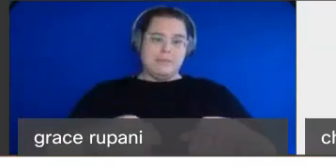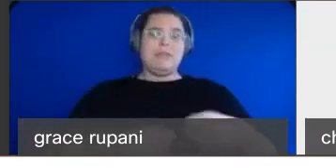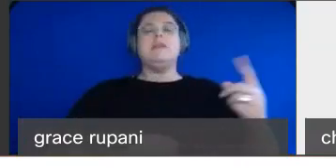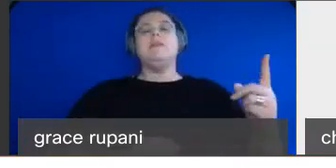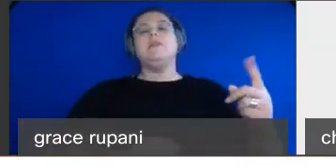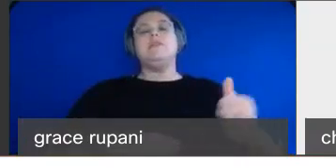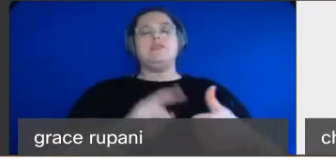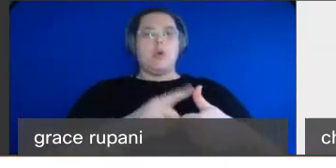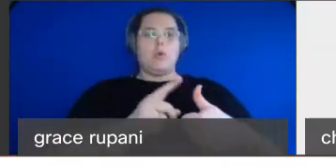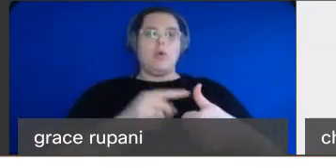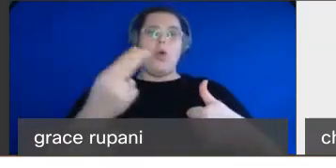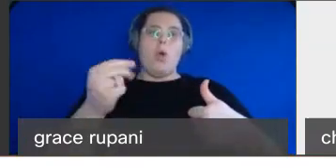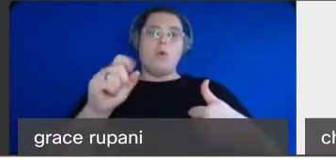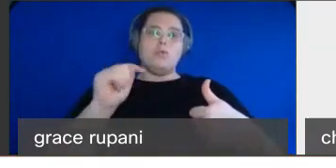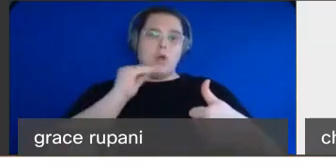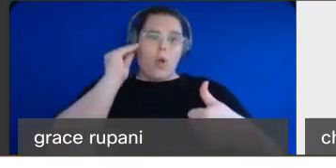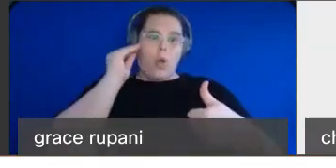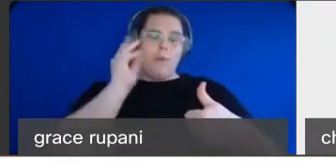who live in a host home,